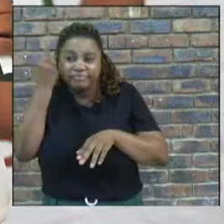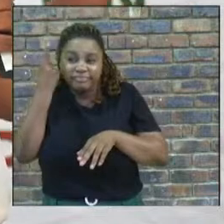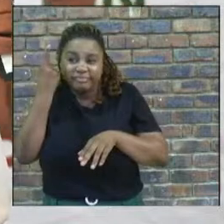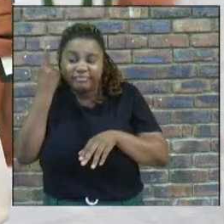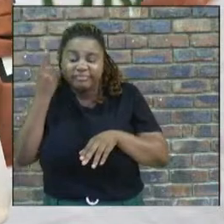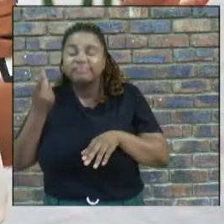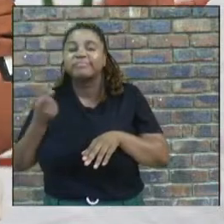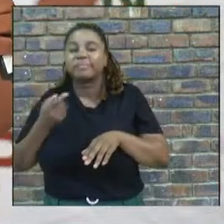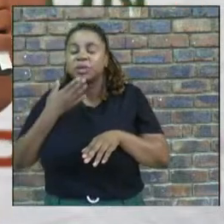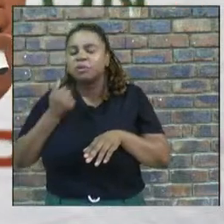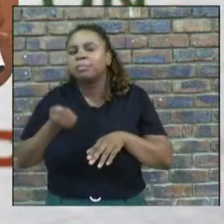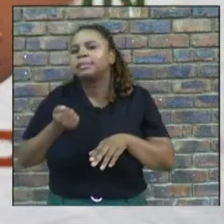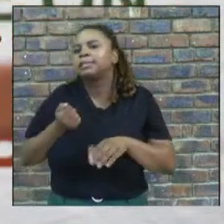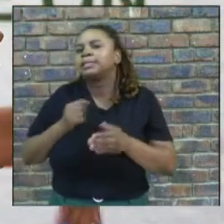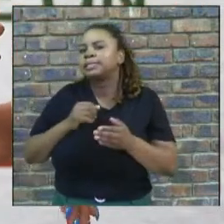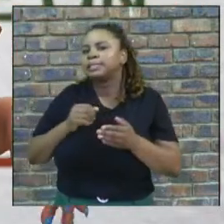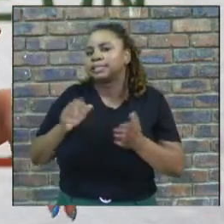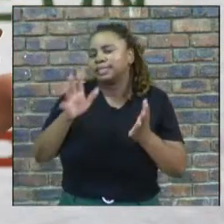simple language.